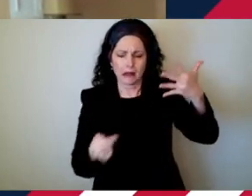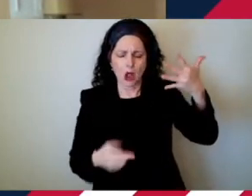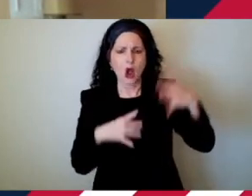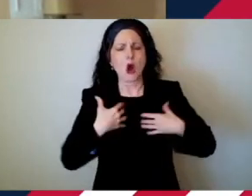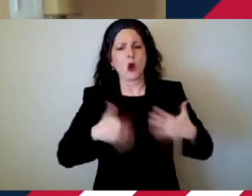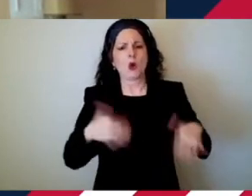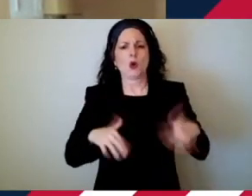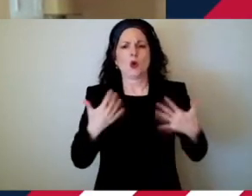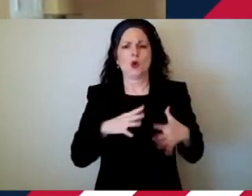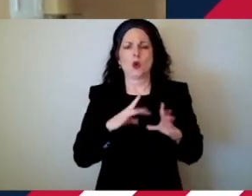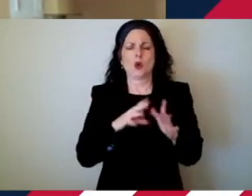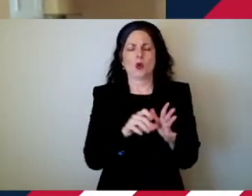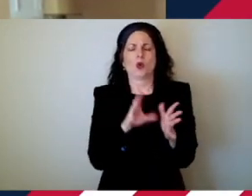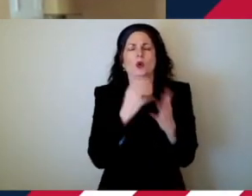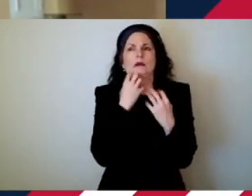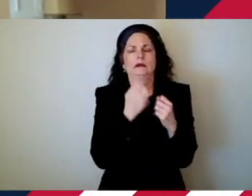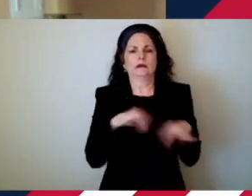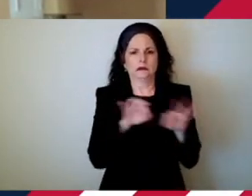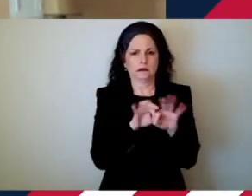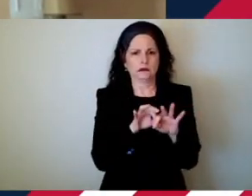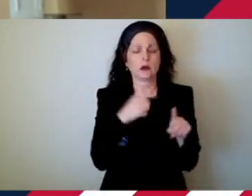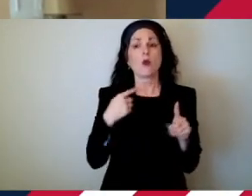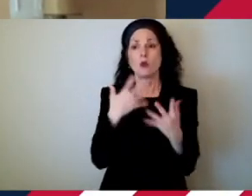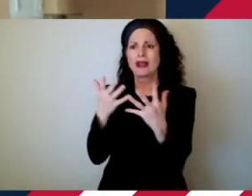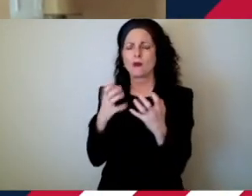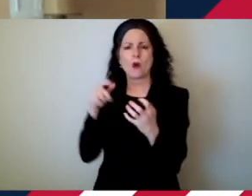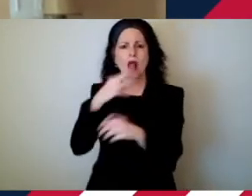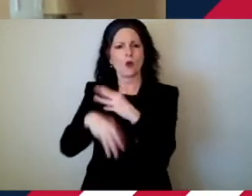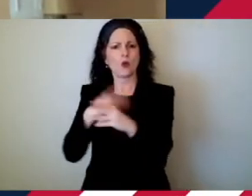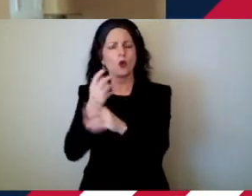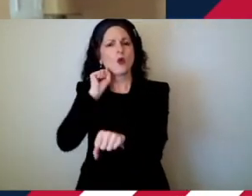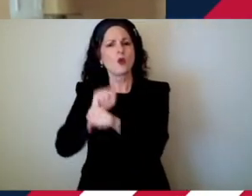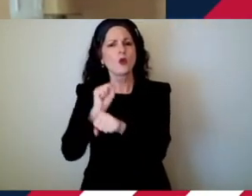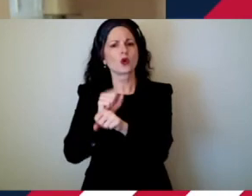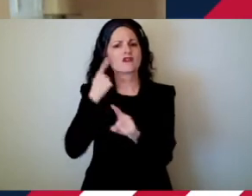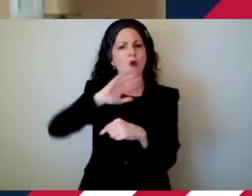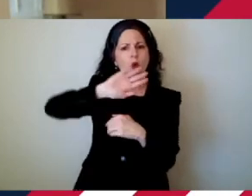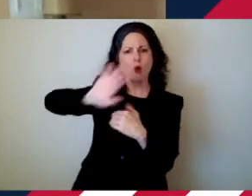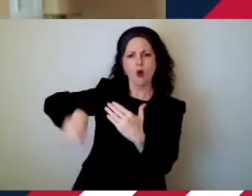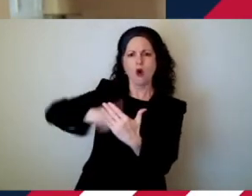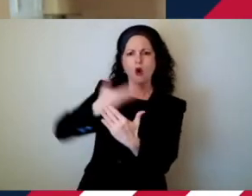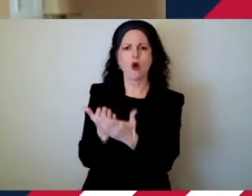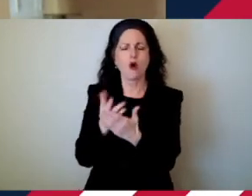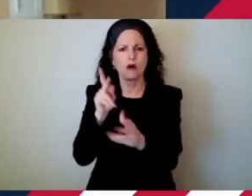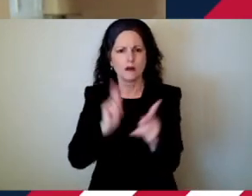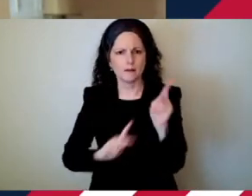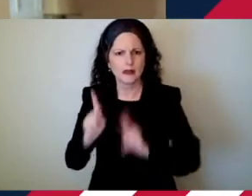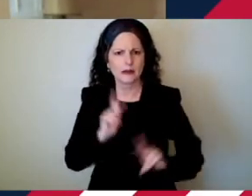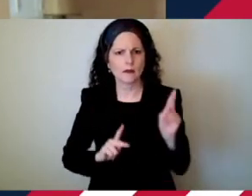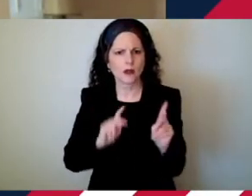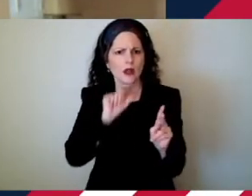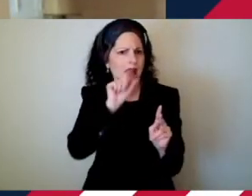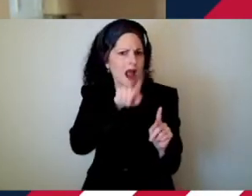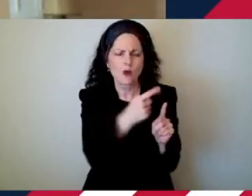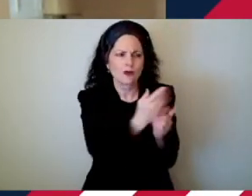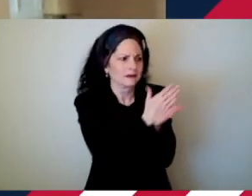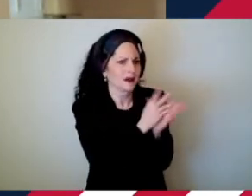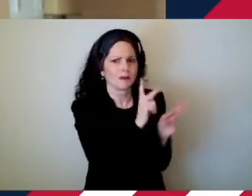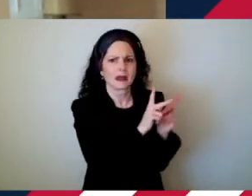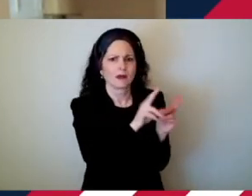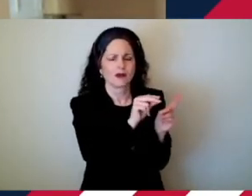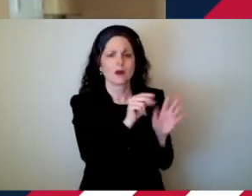an economy that works for everyone and to make sure that we make another commitment to healthcare for all